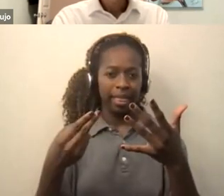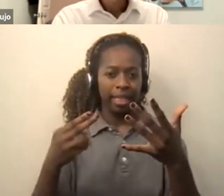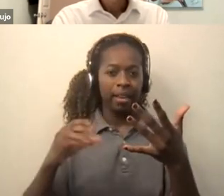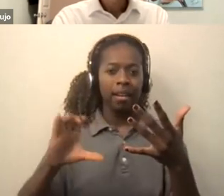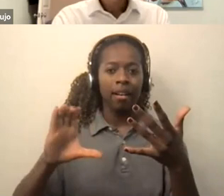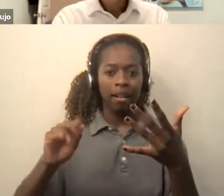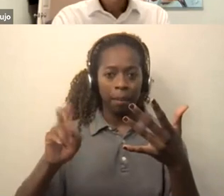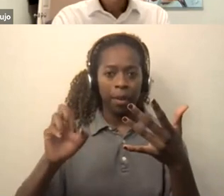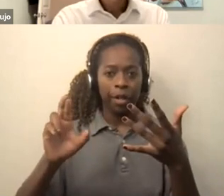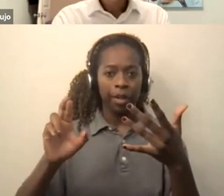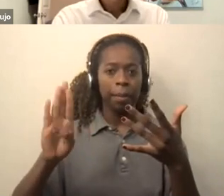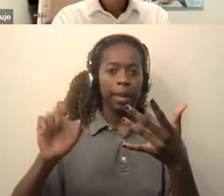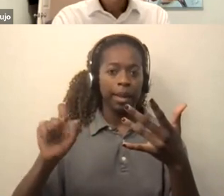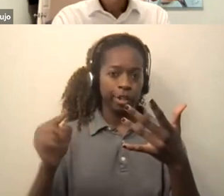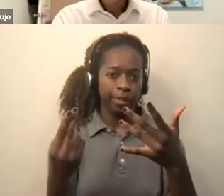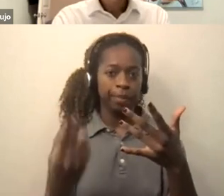edith bazil